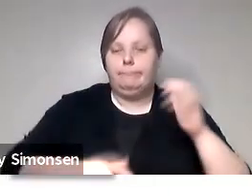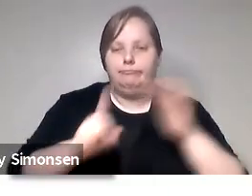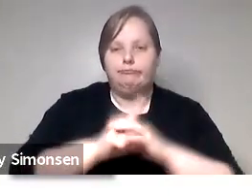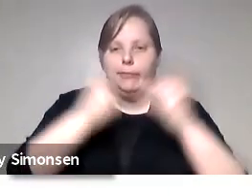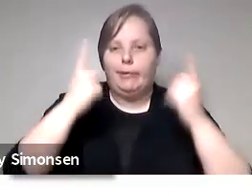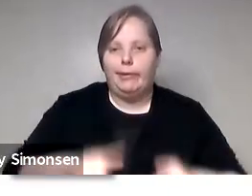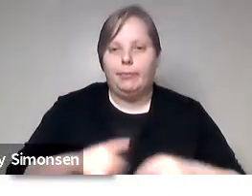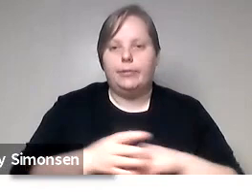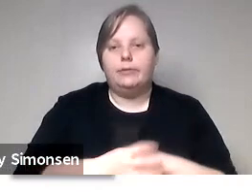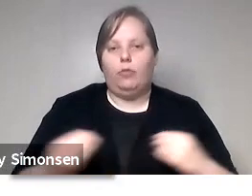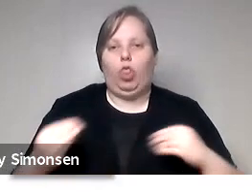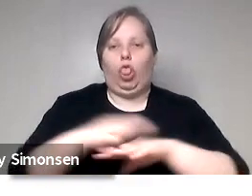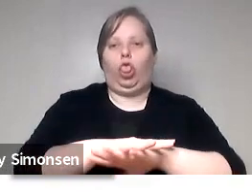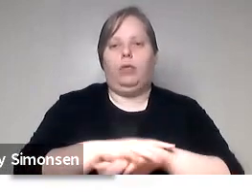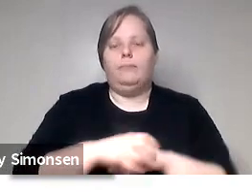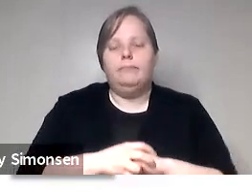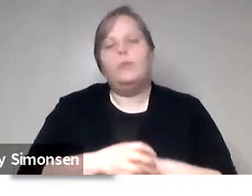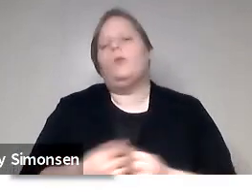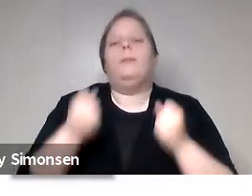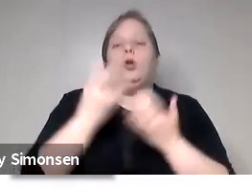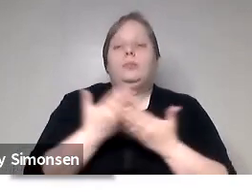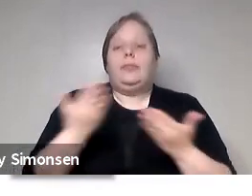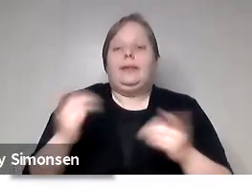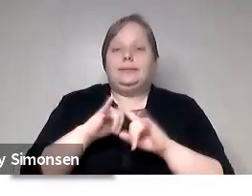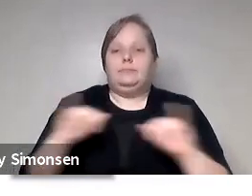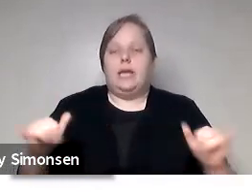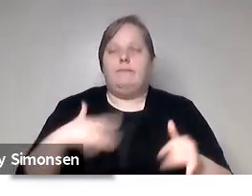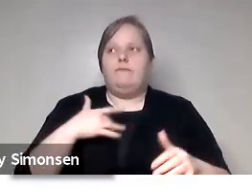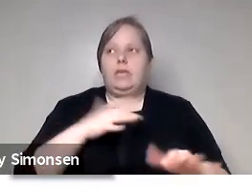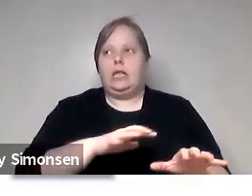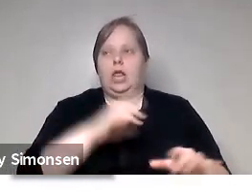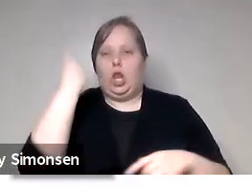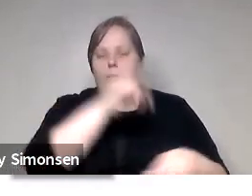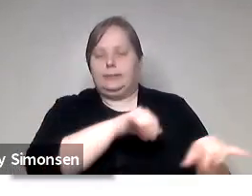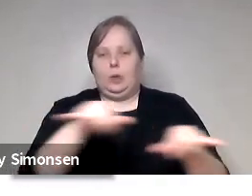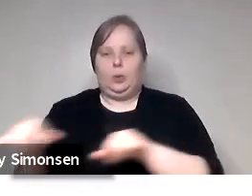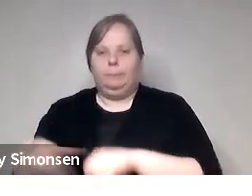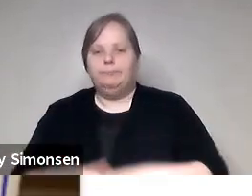or having multiple items that look similar.